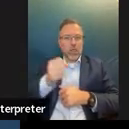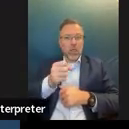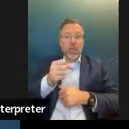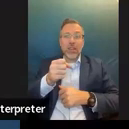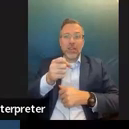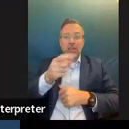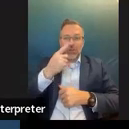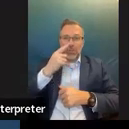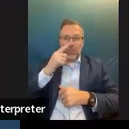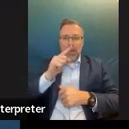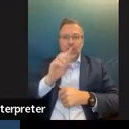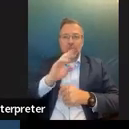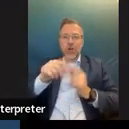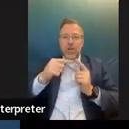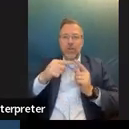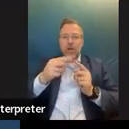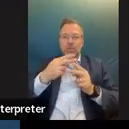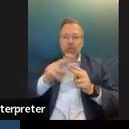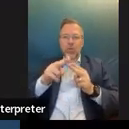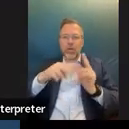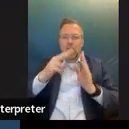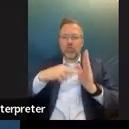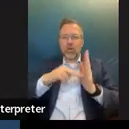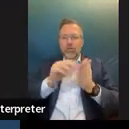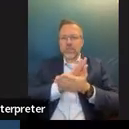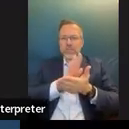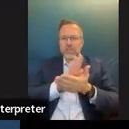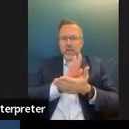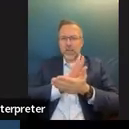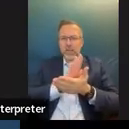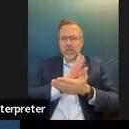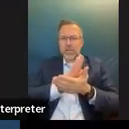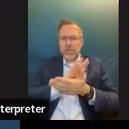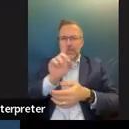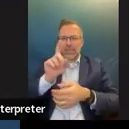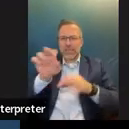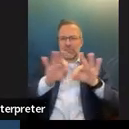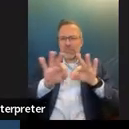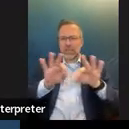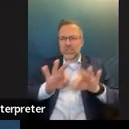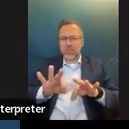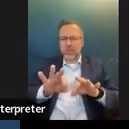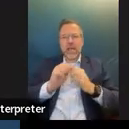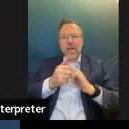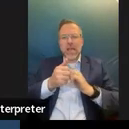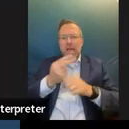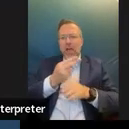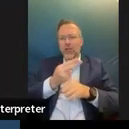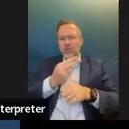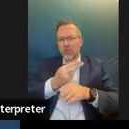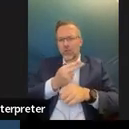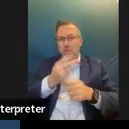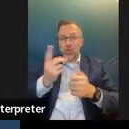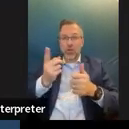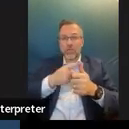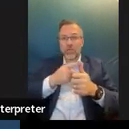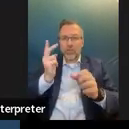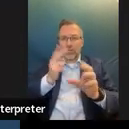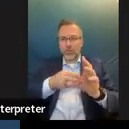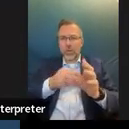the IEP quick reference document really quickly in terms of how you used it when you first joined us